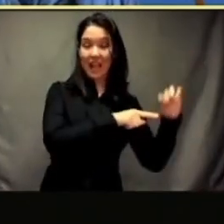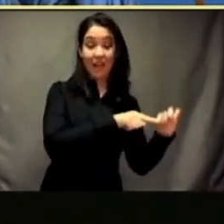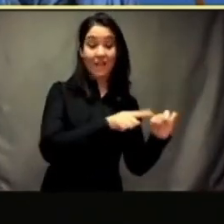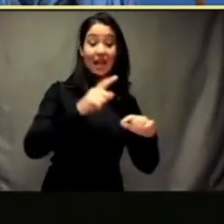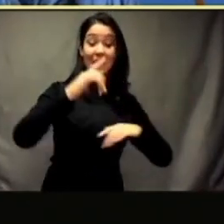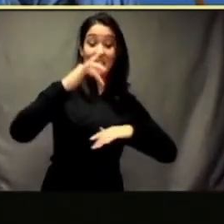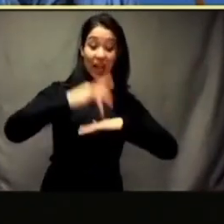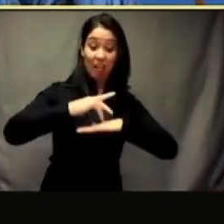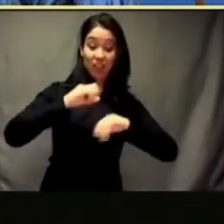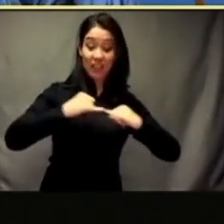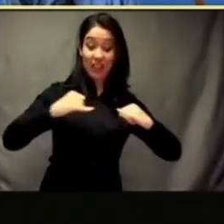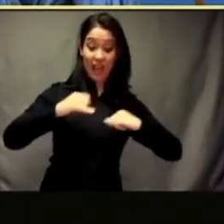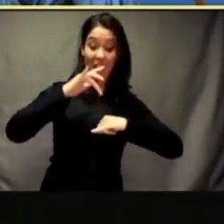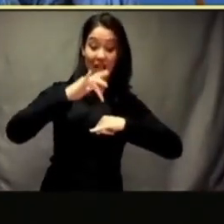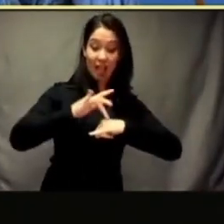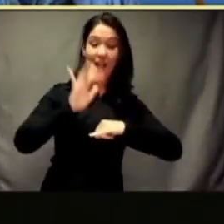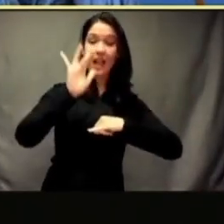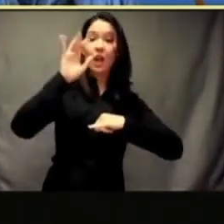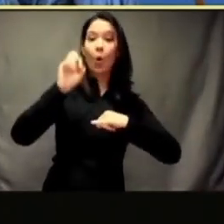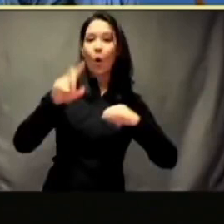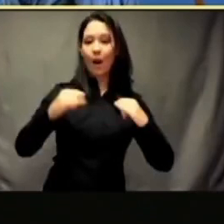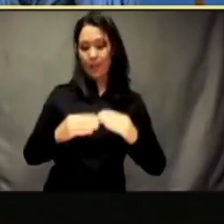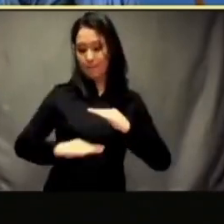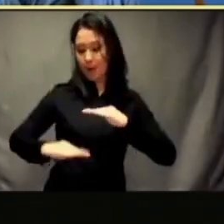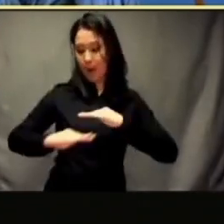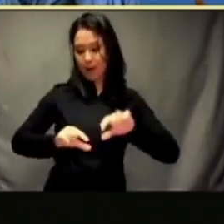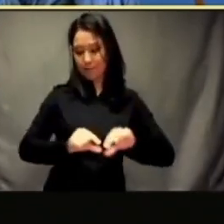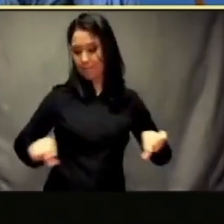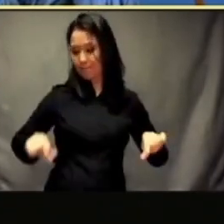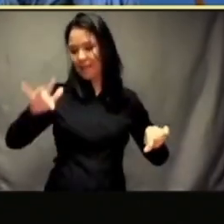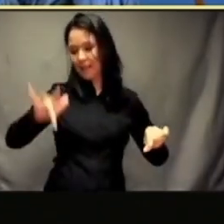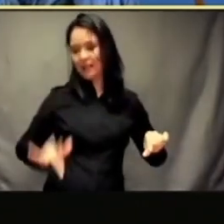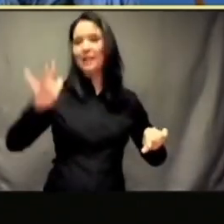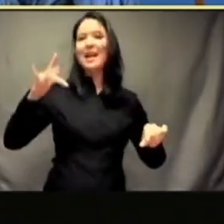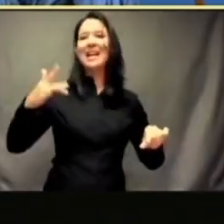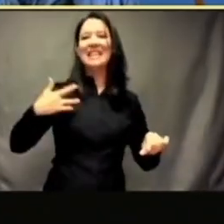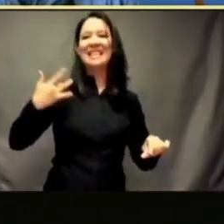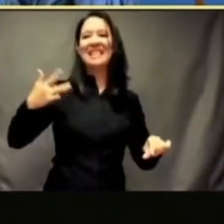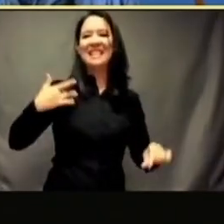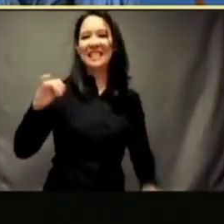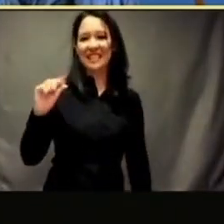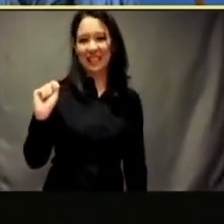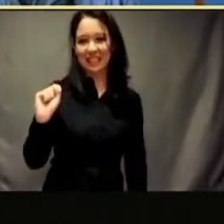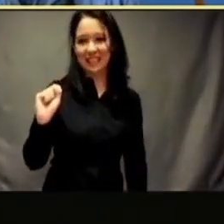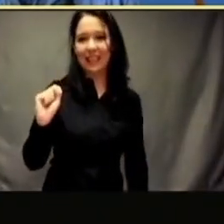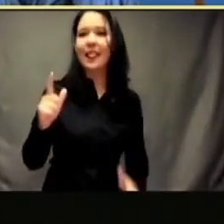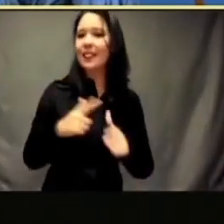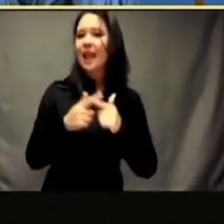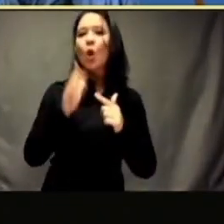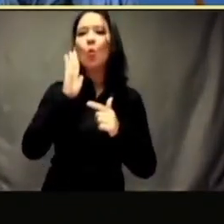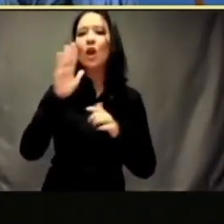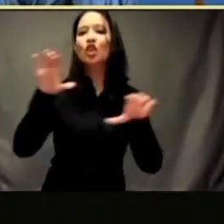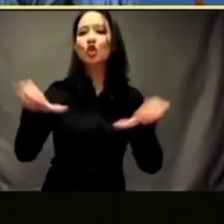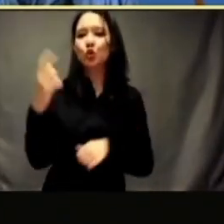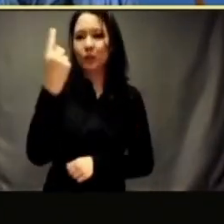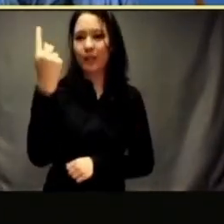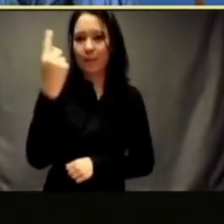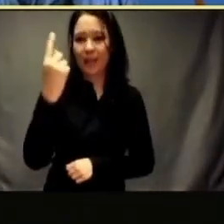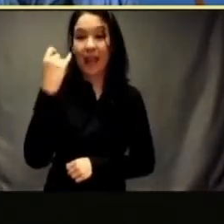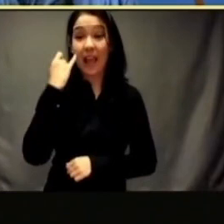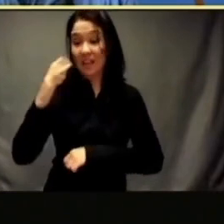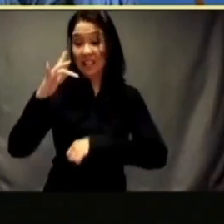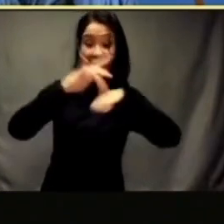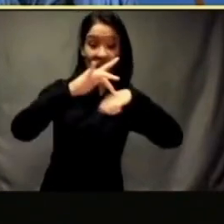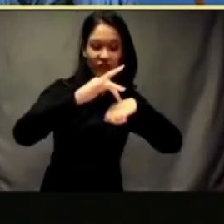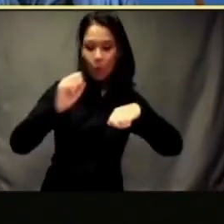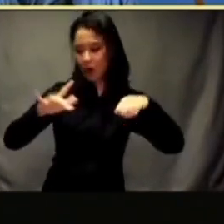sense it. If it touches the palette, it'll sense it, and it'll do some type of task when that happens. If that's what you saw when the